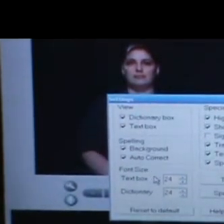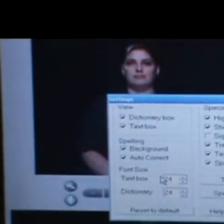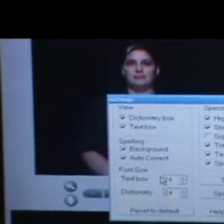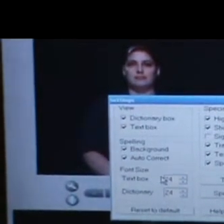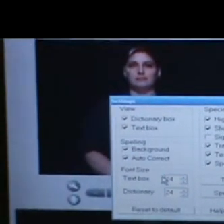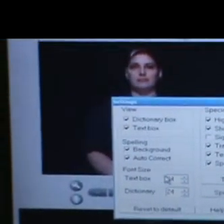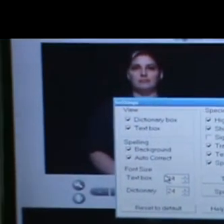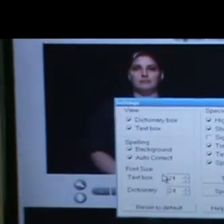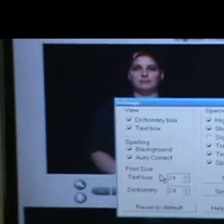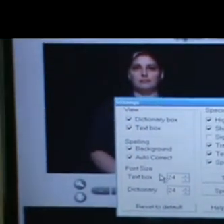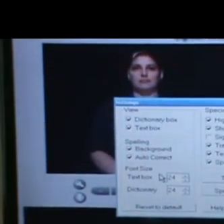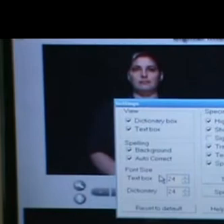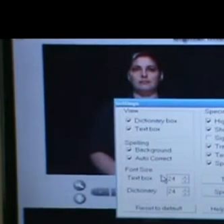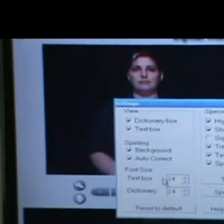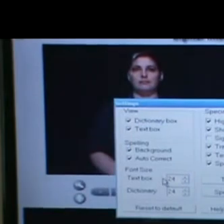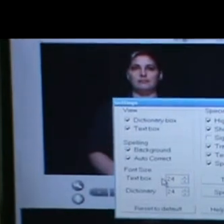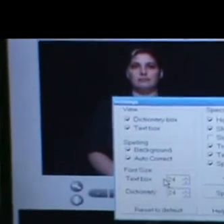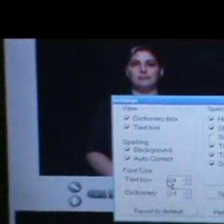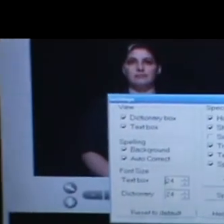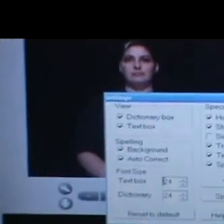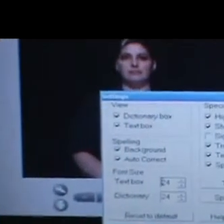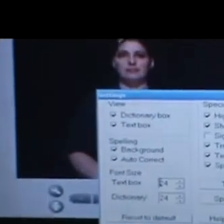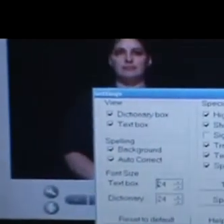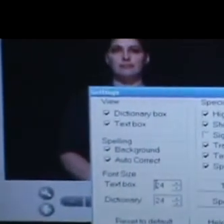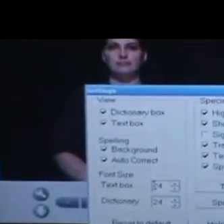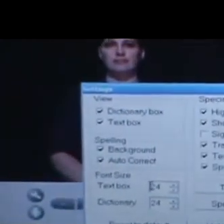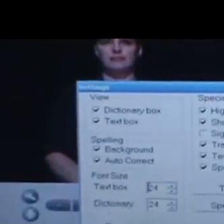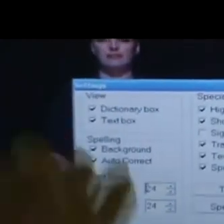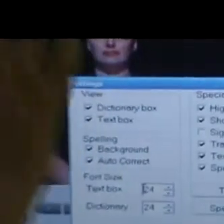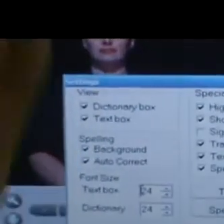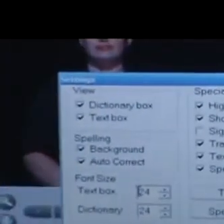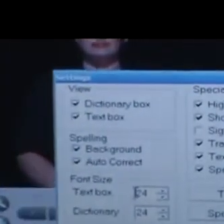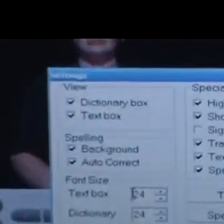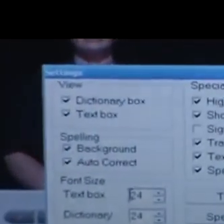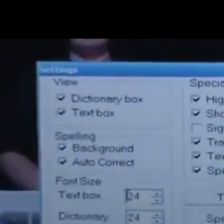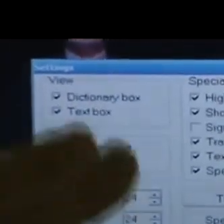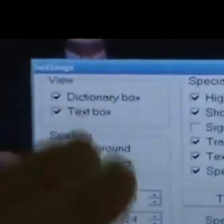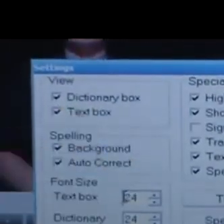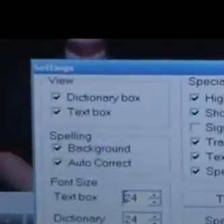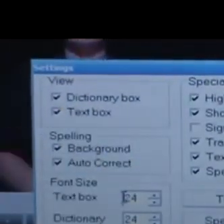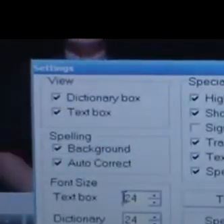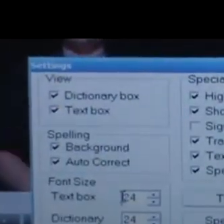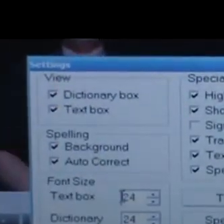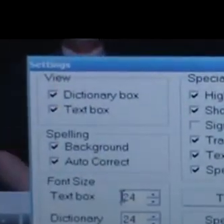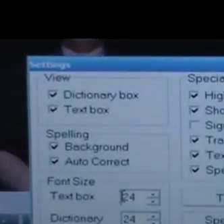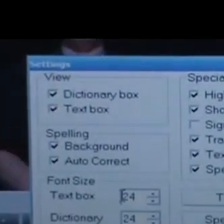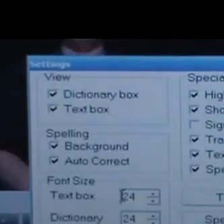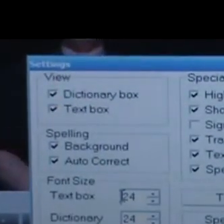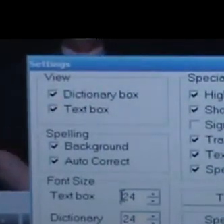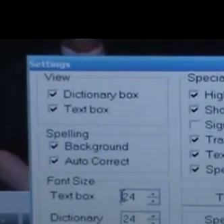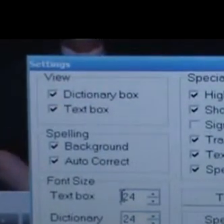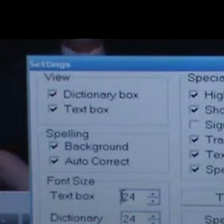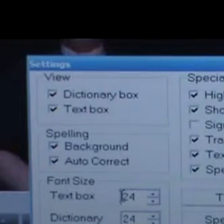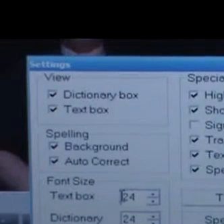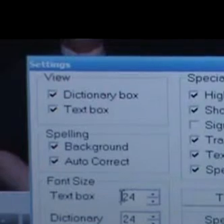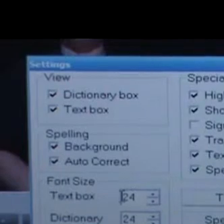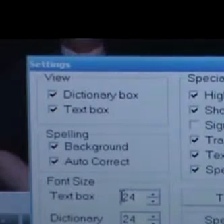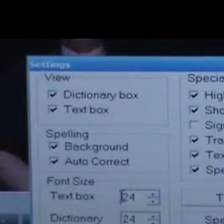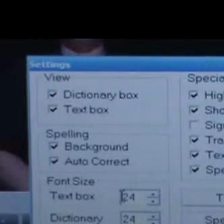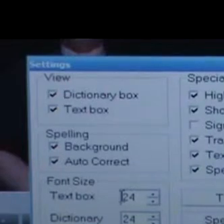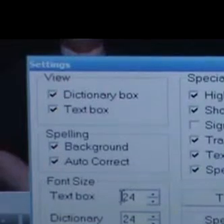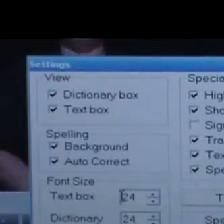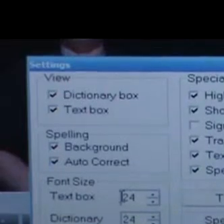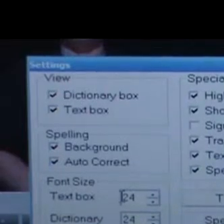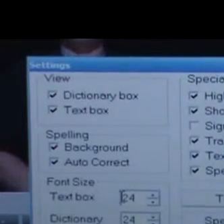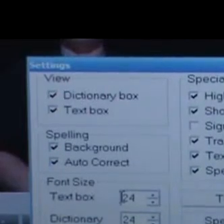that I have font sizes. I can go from 24 to down to reduce the size.